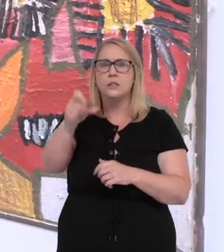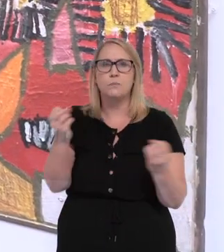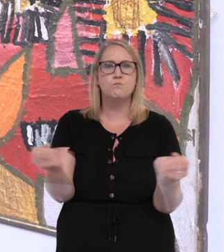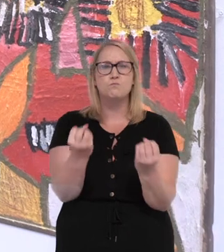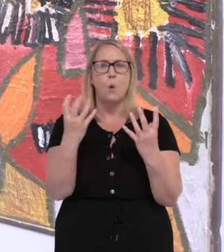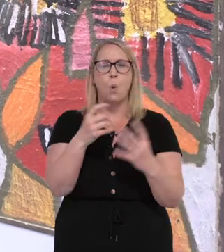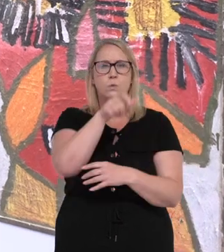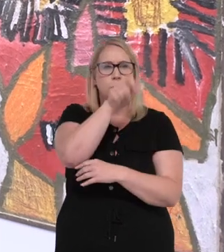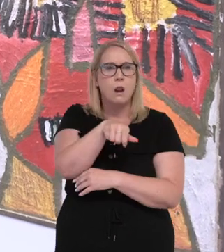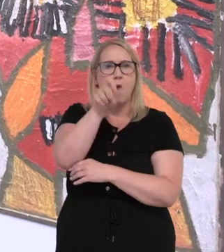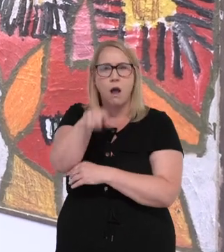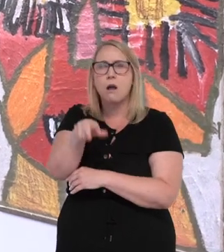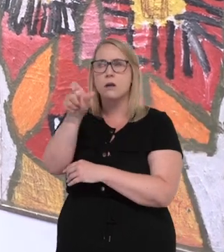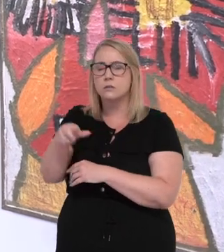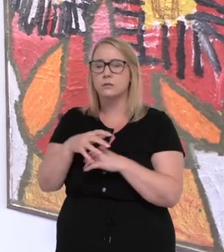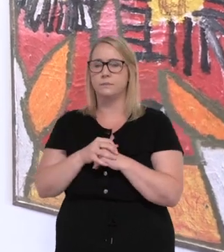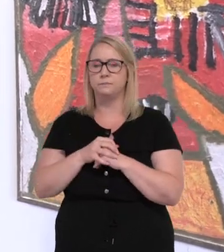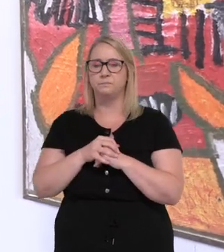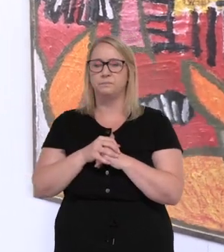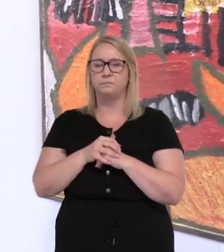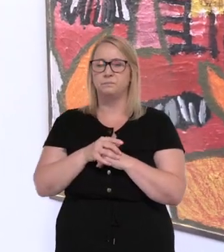He's, in this sense,